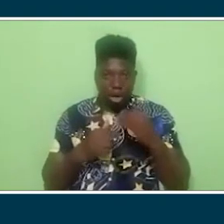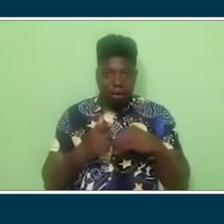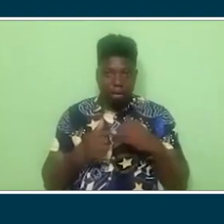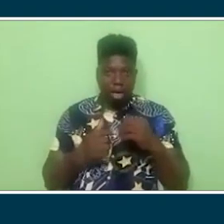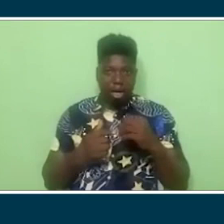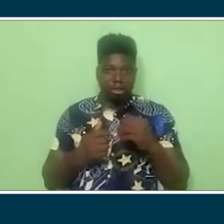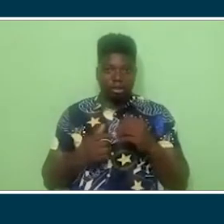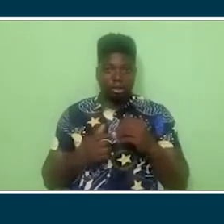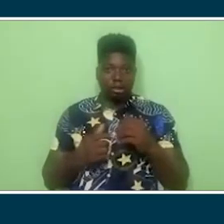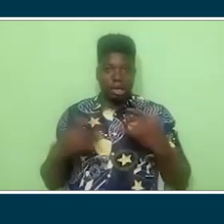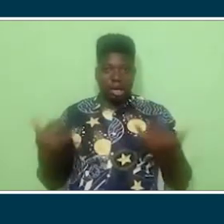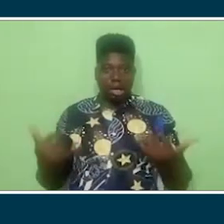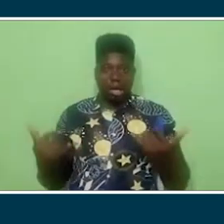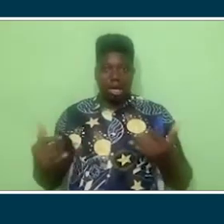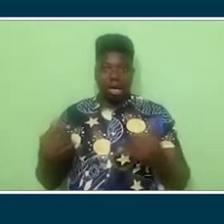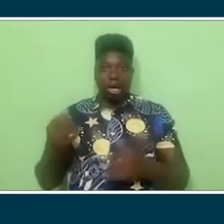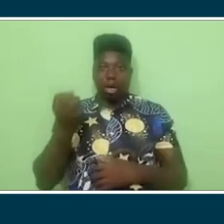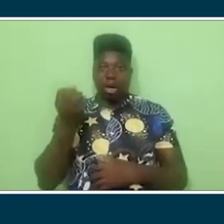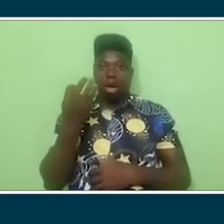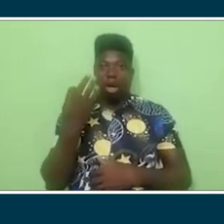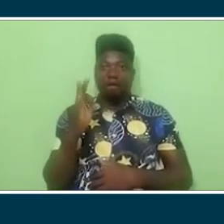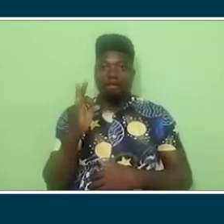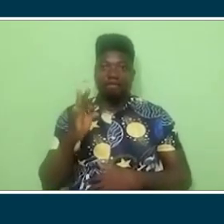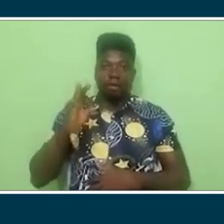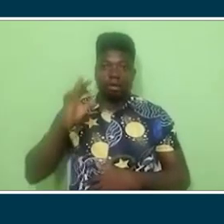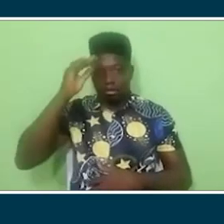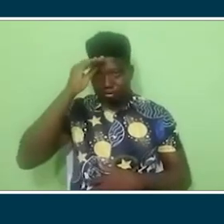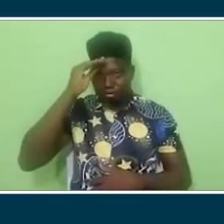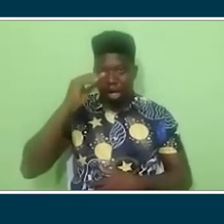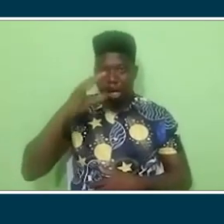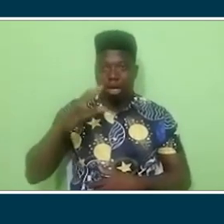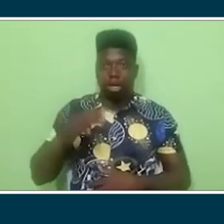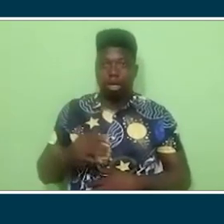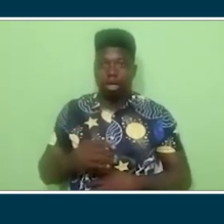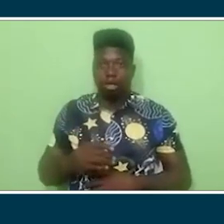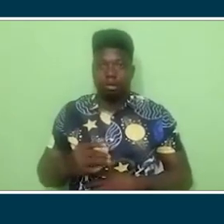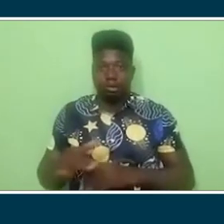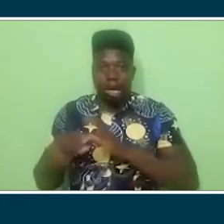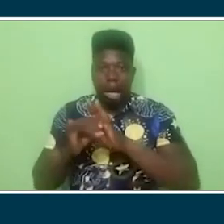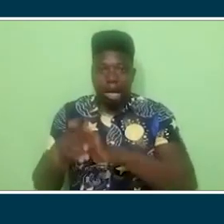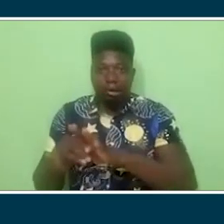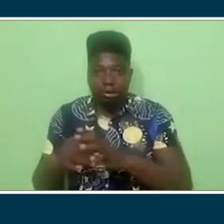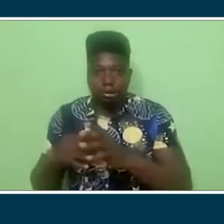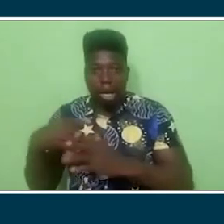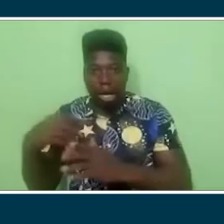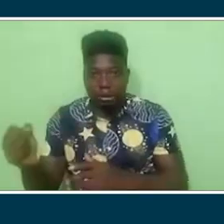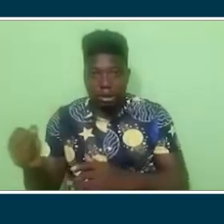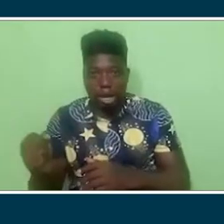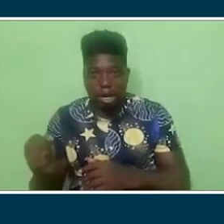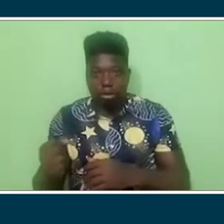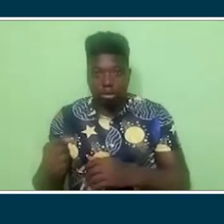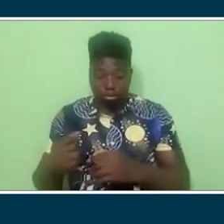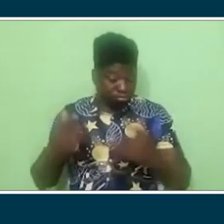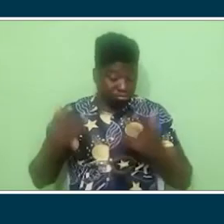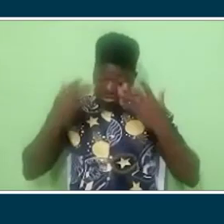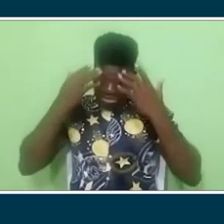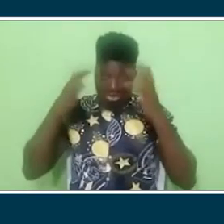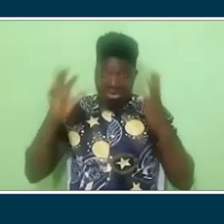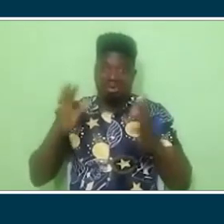existence of male identity outside of patriarchy, I don't know what she's talking